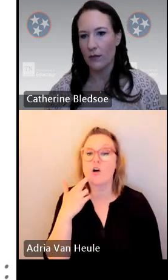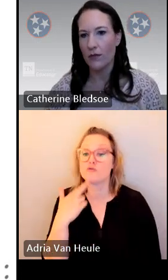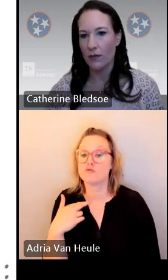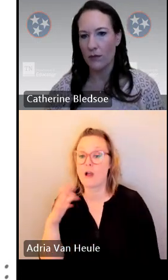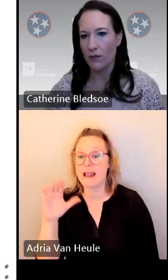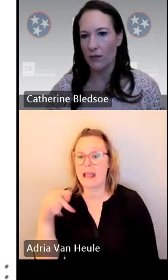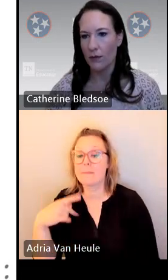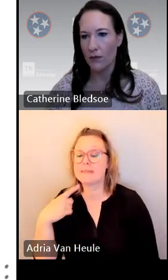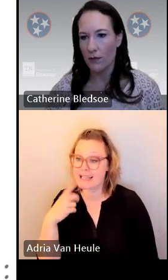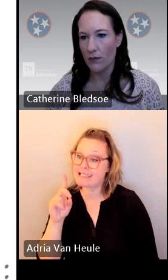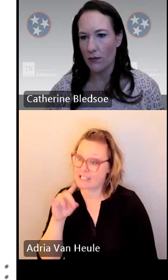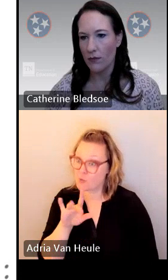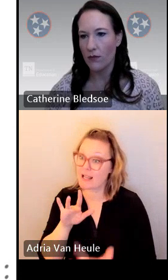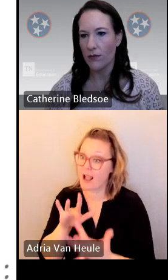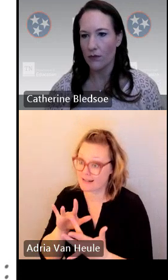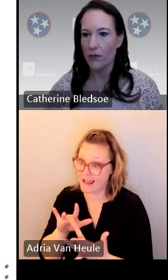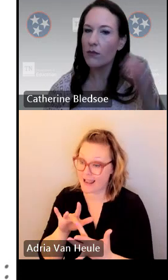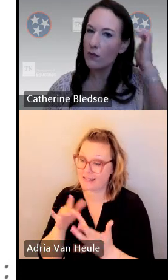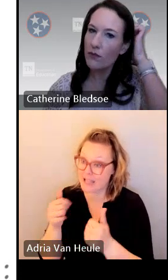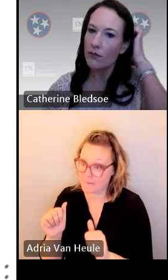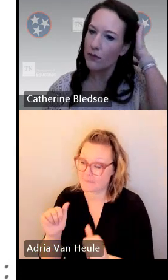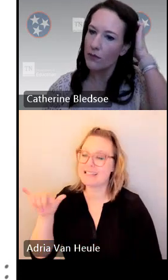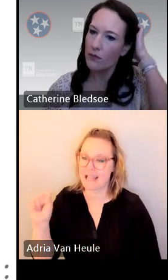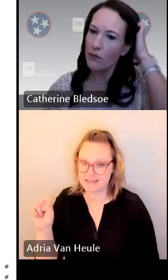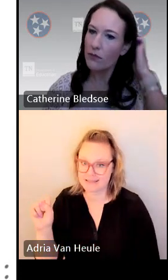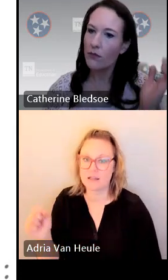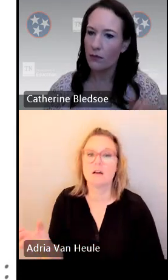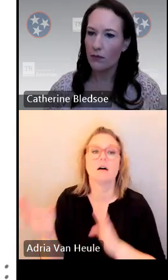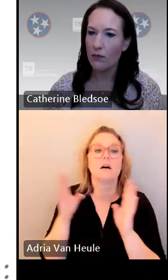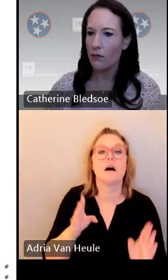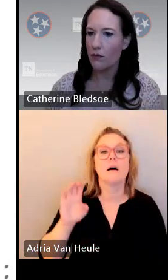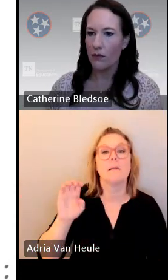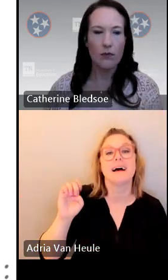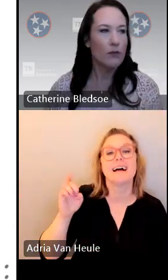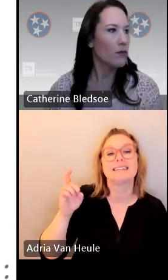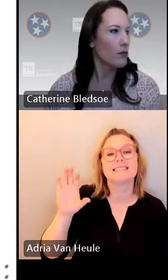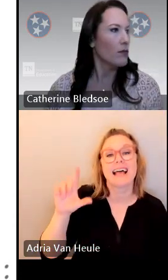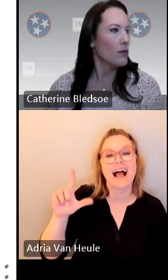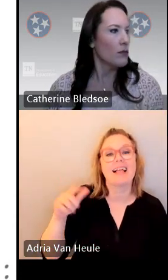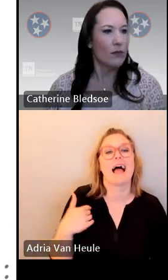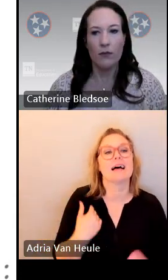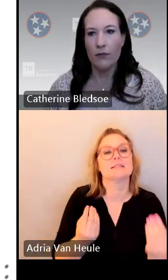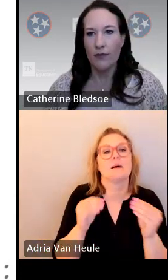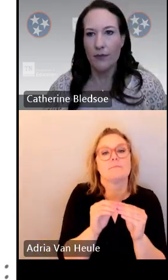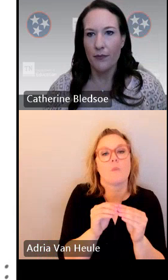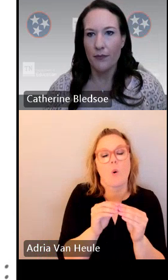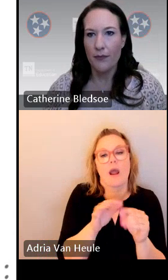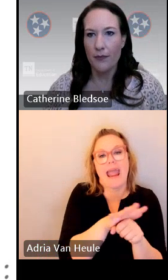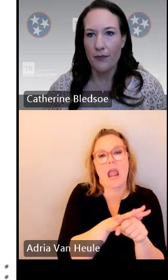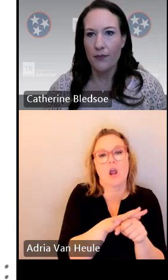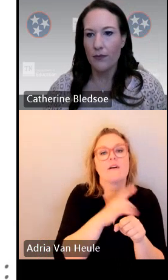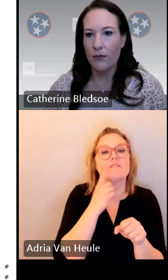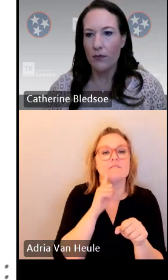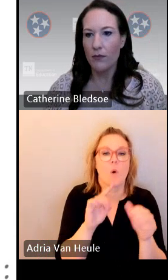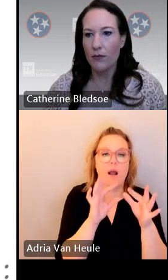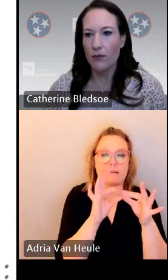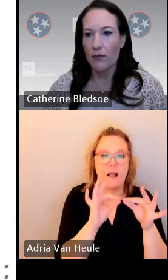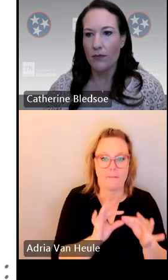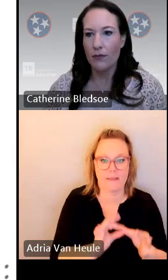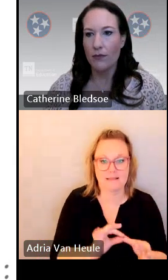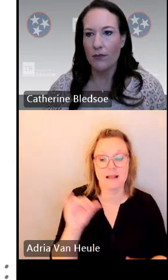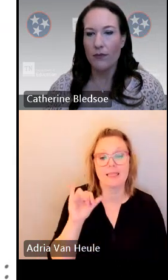student? Your Excel contact has a little bit more. It's even got a little space for comments. You know, like unfortunately, Hillary mentioned, you know,